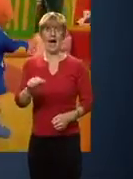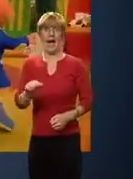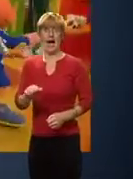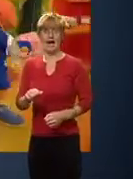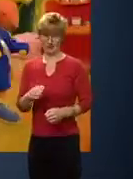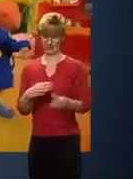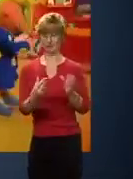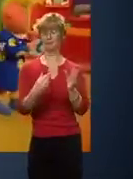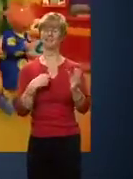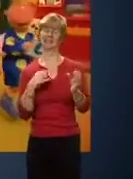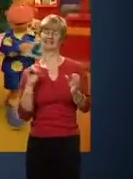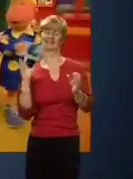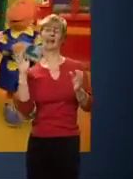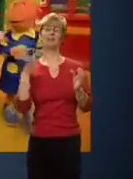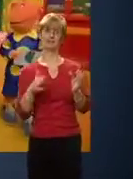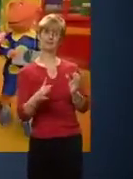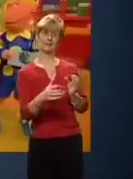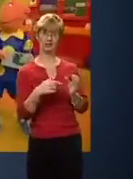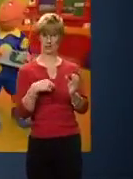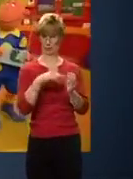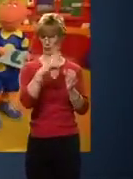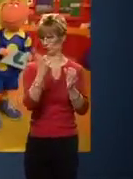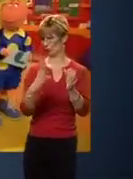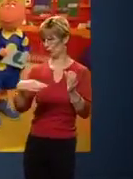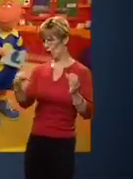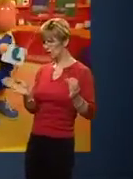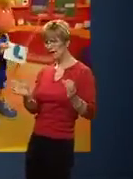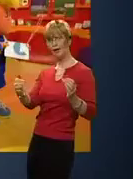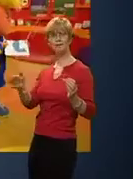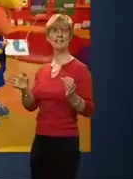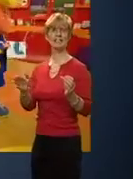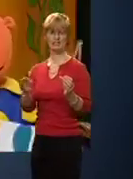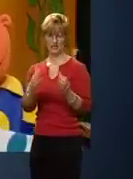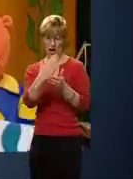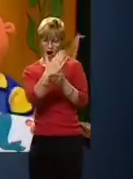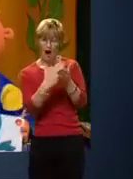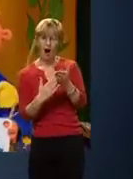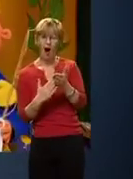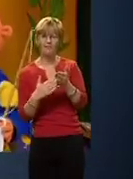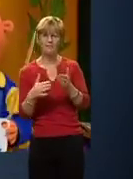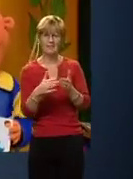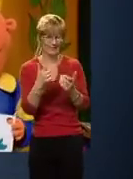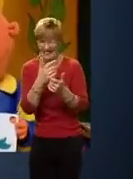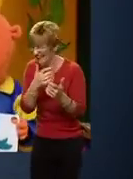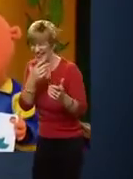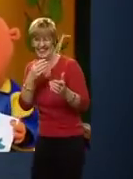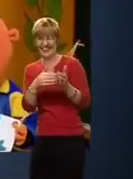Yeah! Silverfish! Long-tail fish! Rainbow fish! Half a